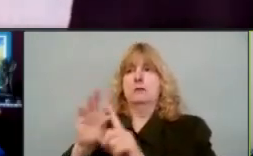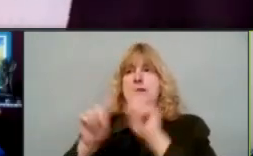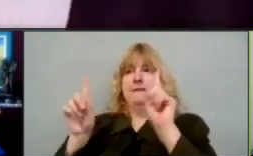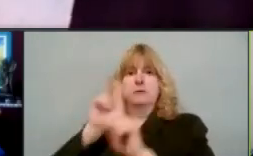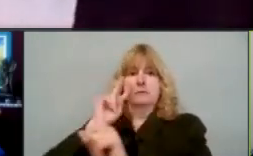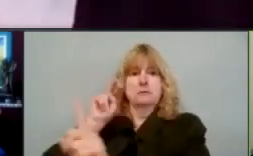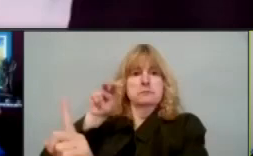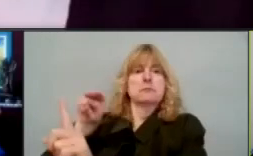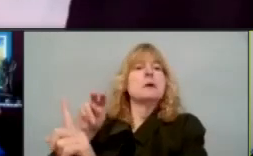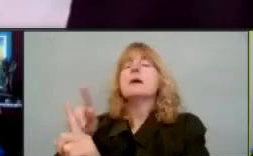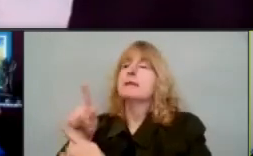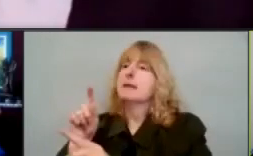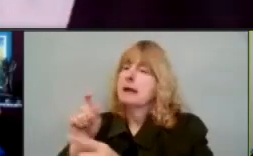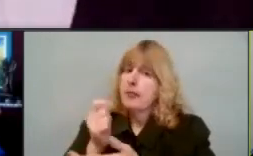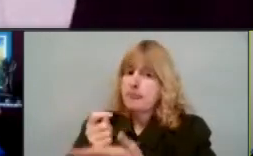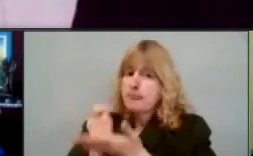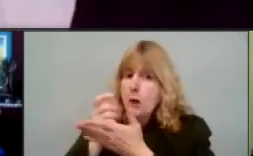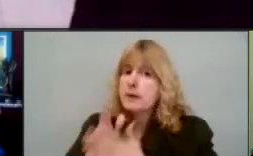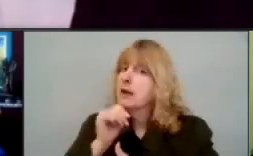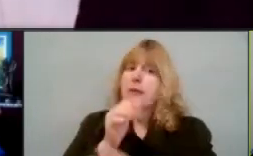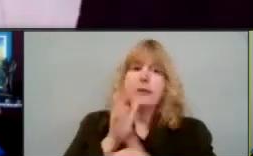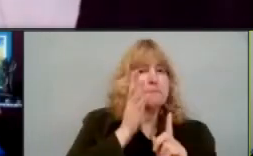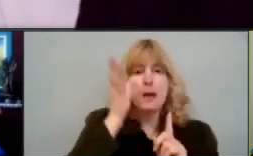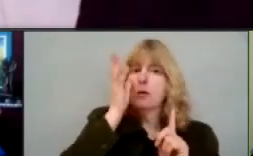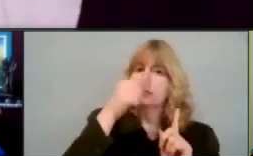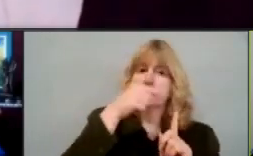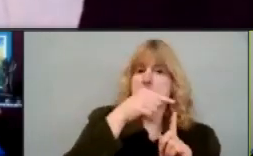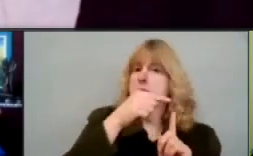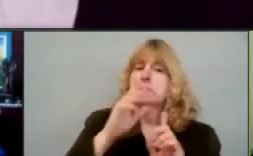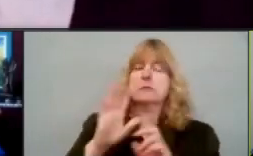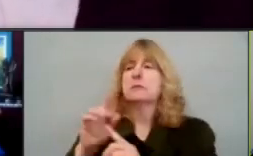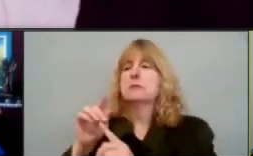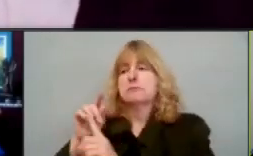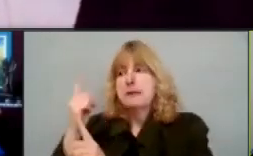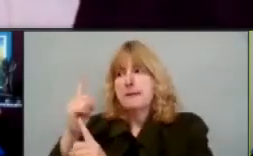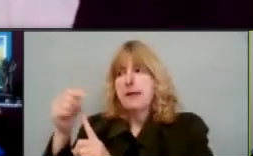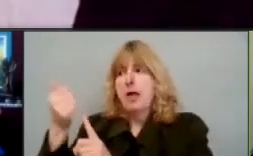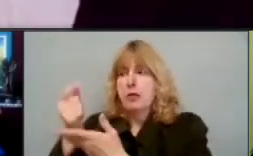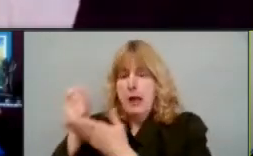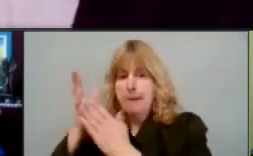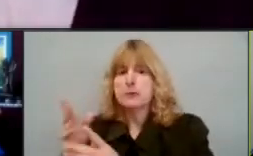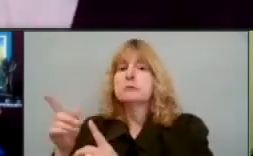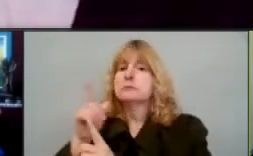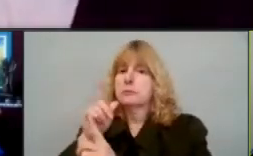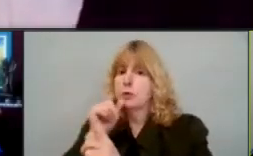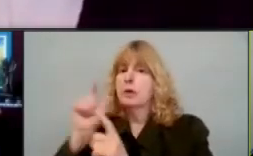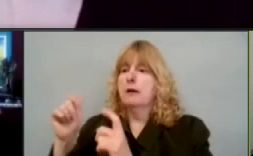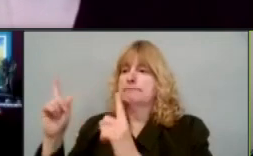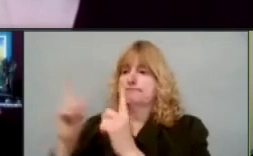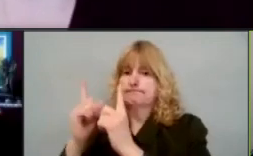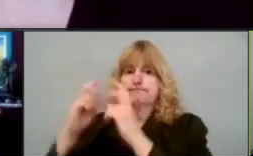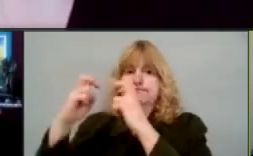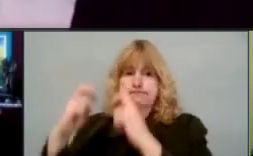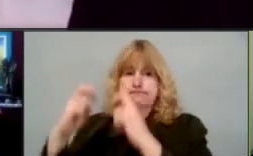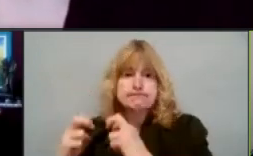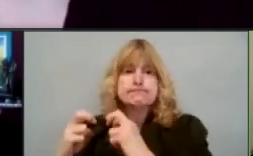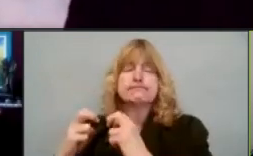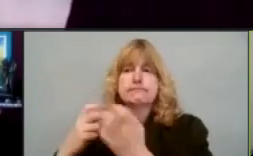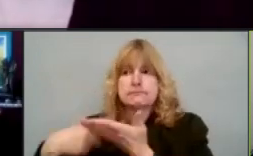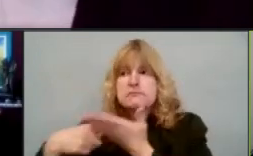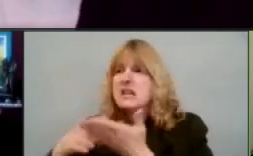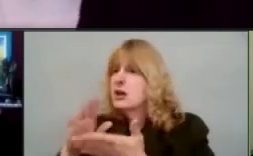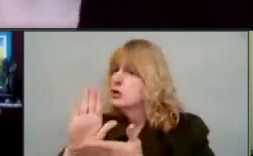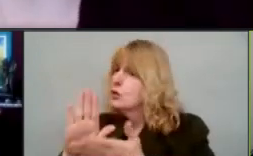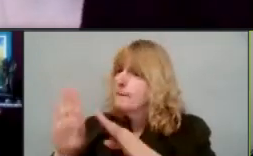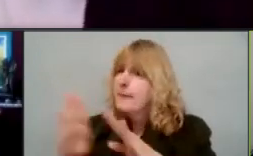therapist outside of the parent to really sit down and talk with them and point out the ways that their behavior is abusive and is hurting other